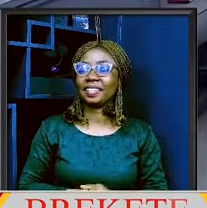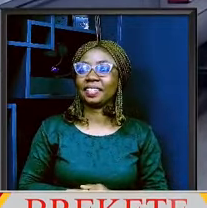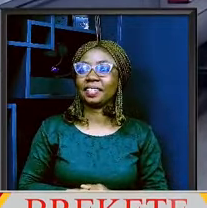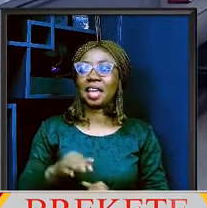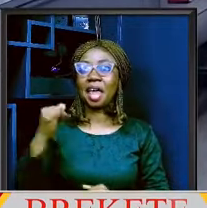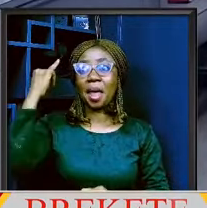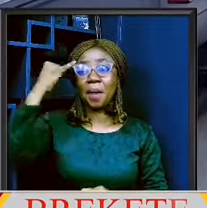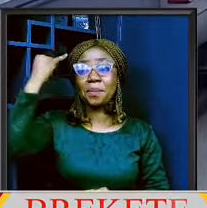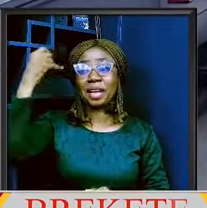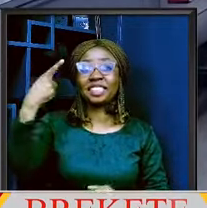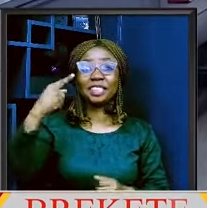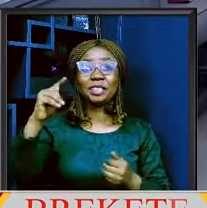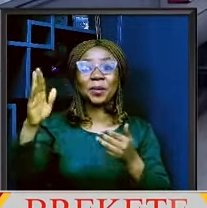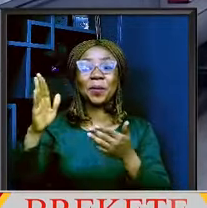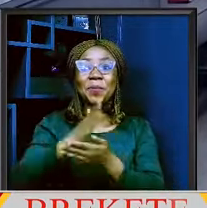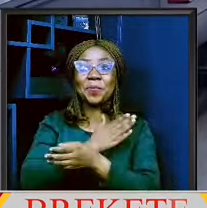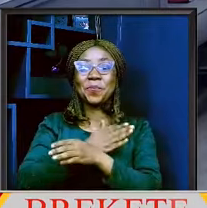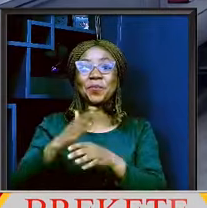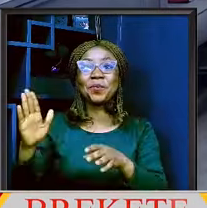Imagine the music.